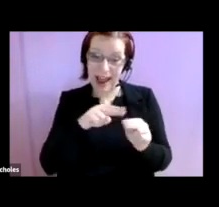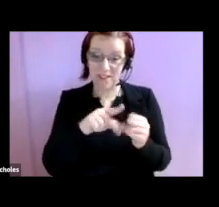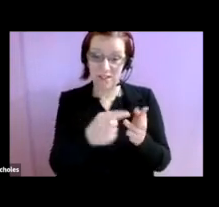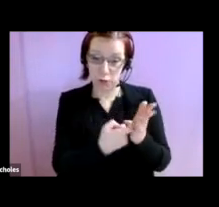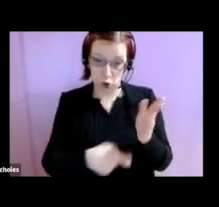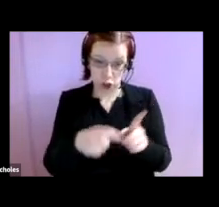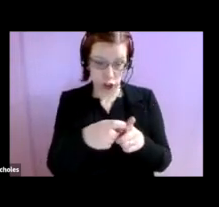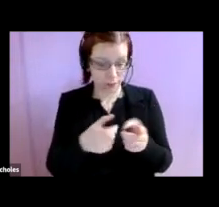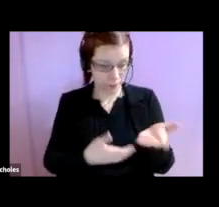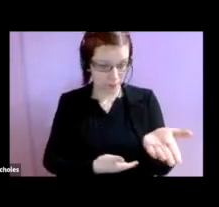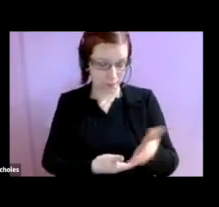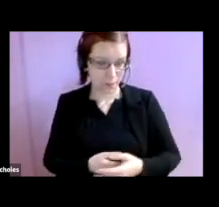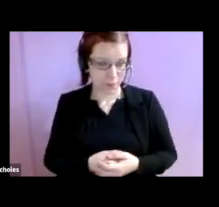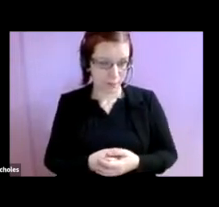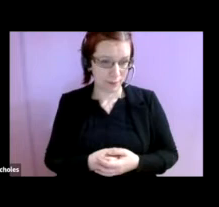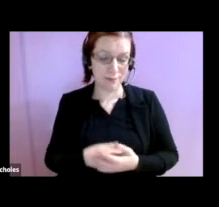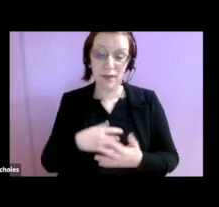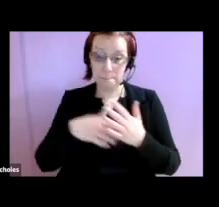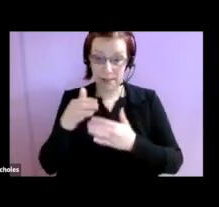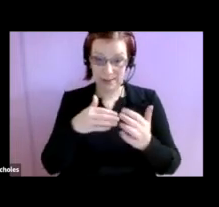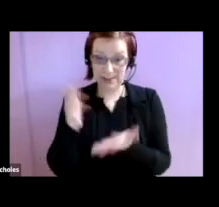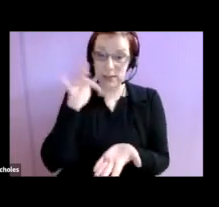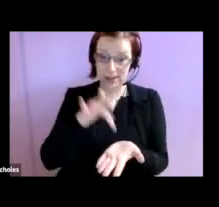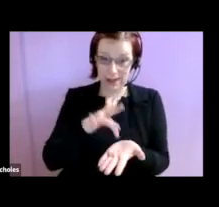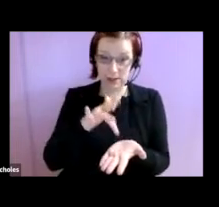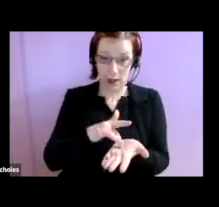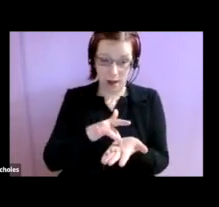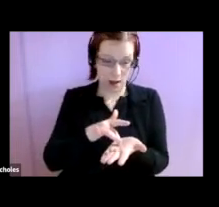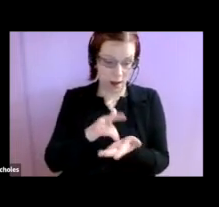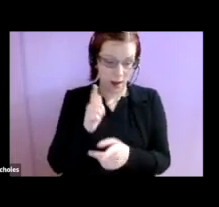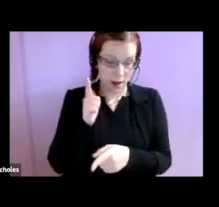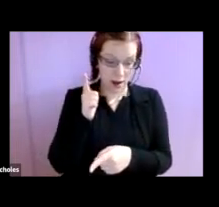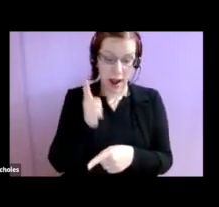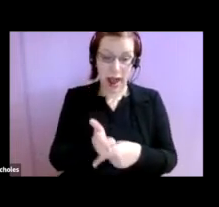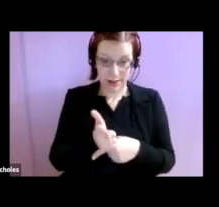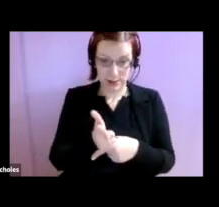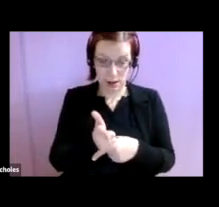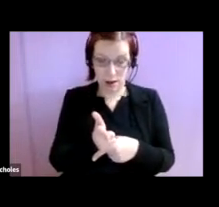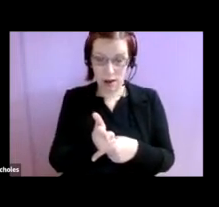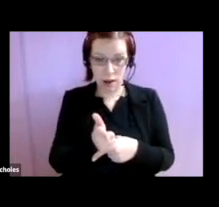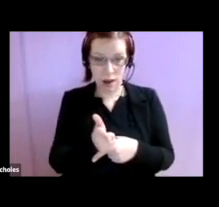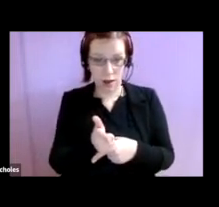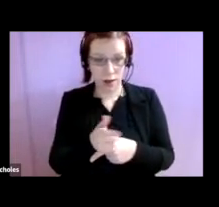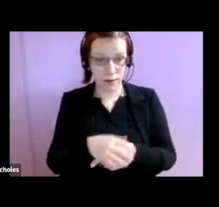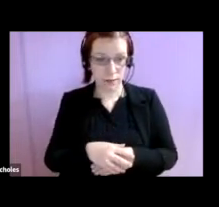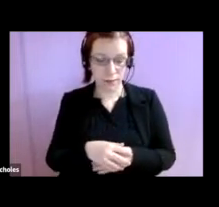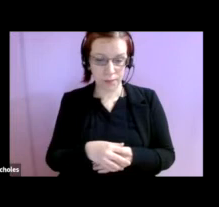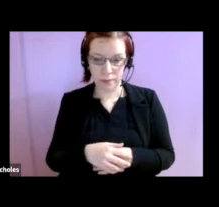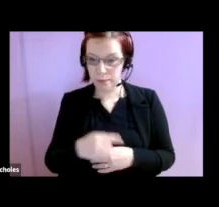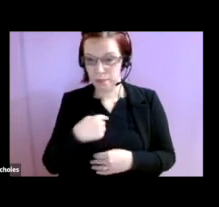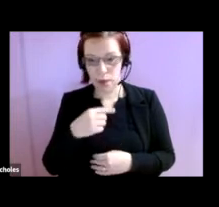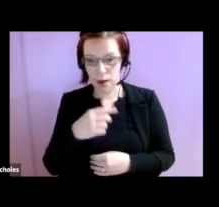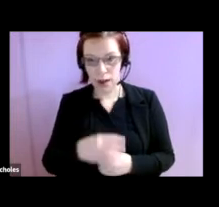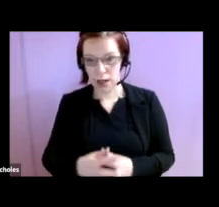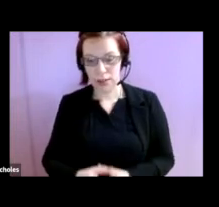the central building with the laser looking down one of the arms. And this is the Livingston Observatory, nominally an